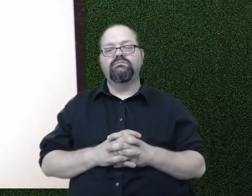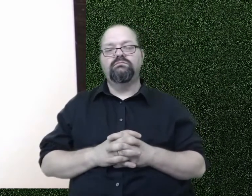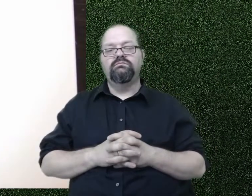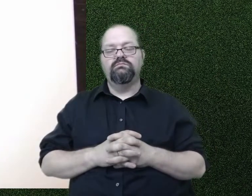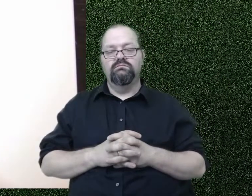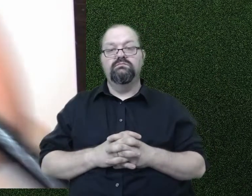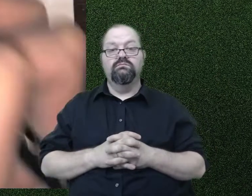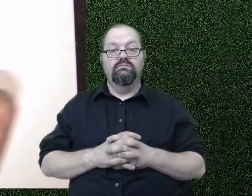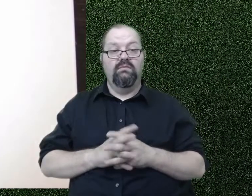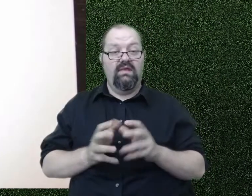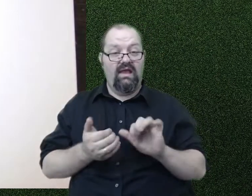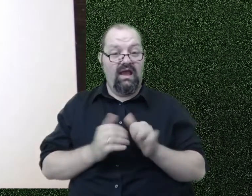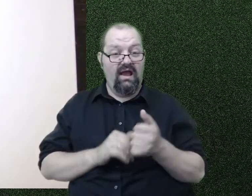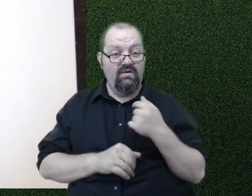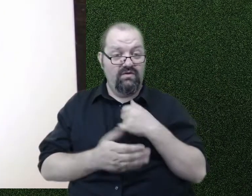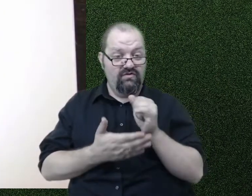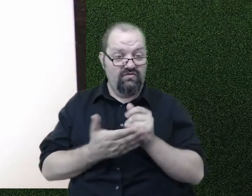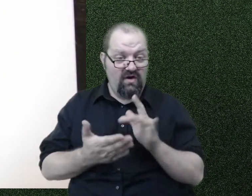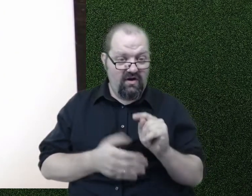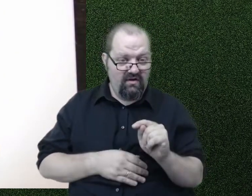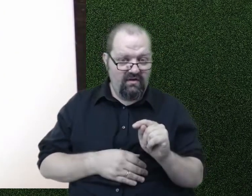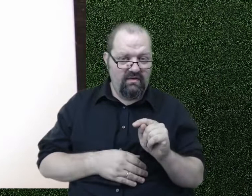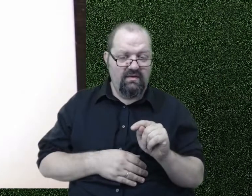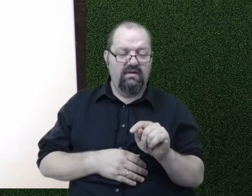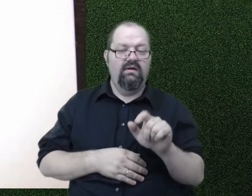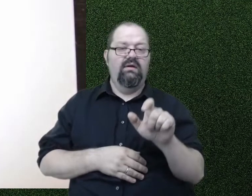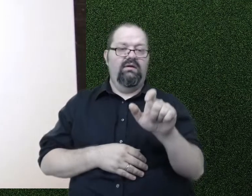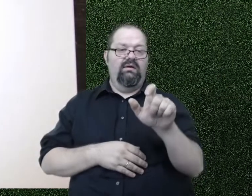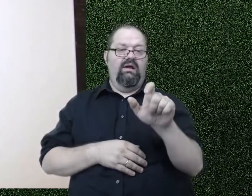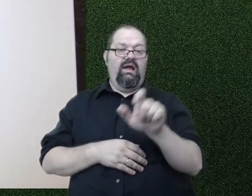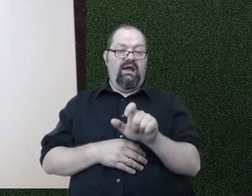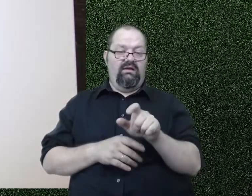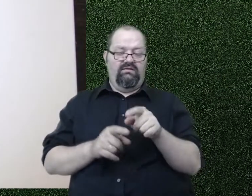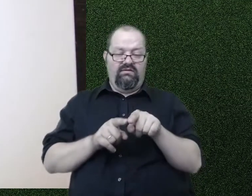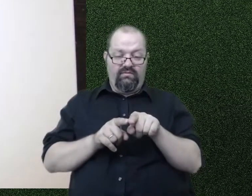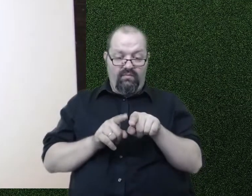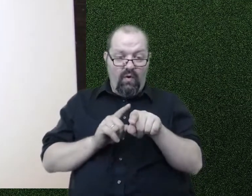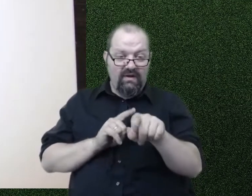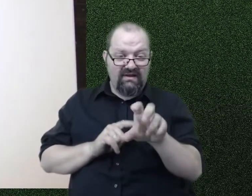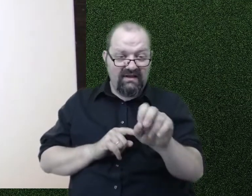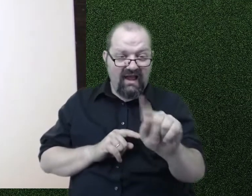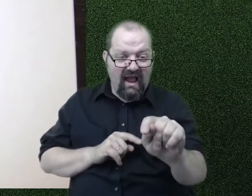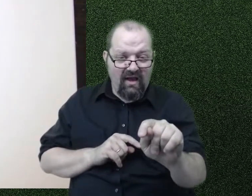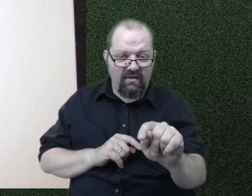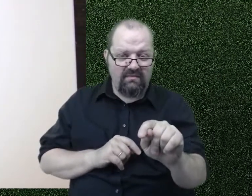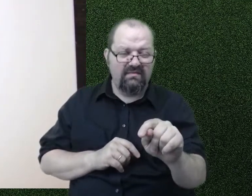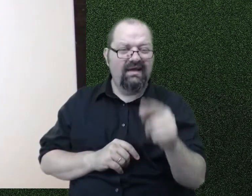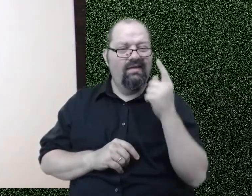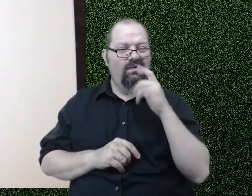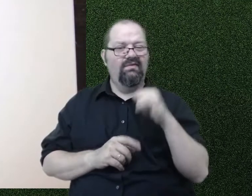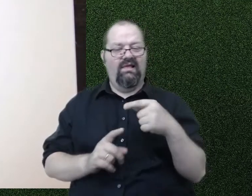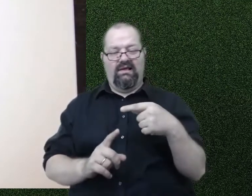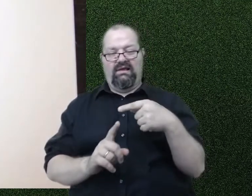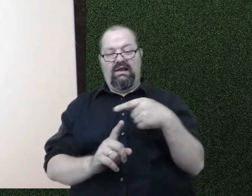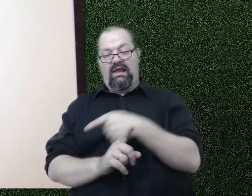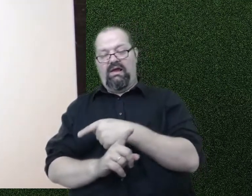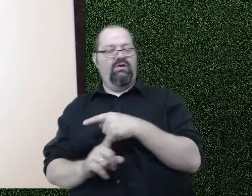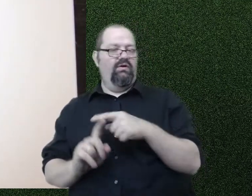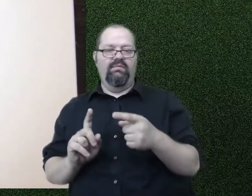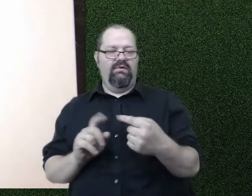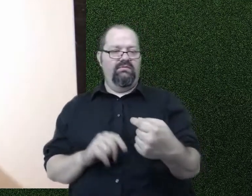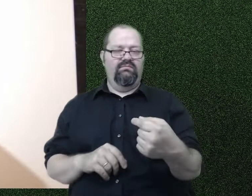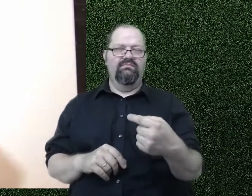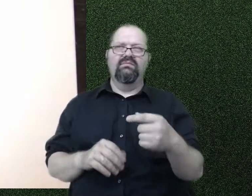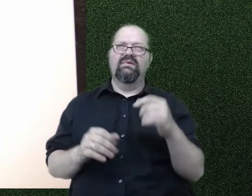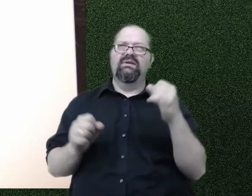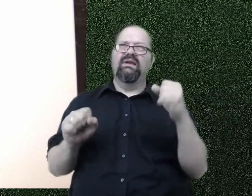and the way we're going to draw it, the x-axis is pointing out from that. It looks like it's pointing out at an angle, but you actually want to imagine like